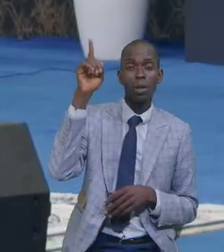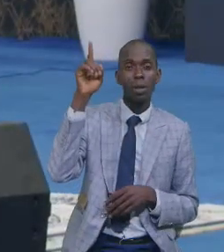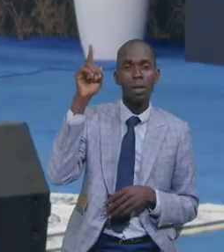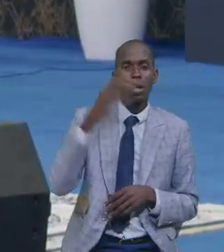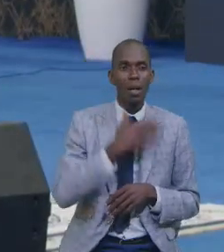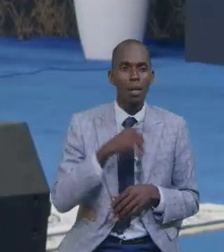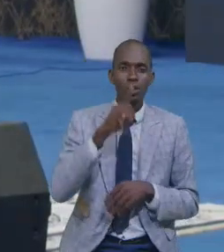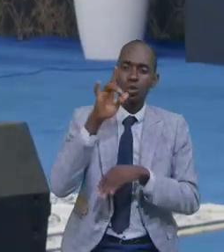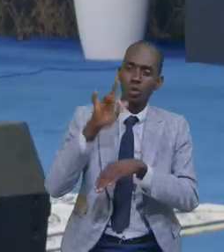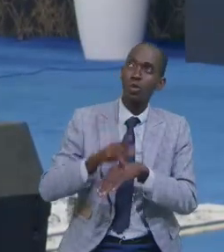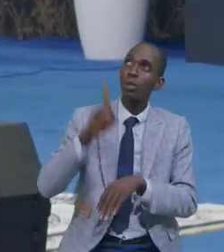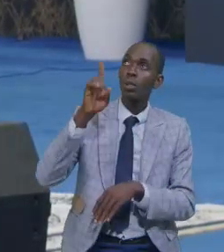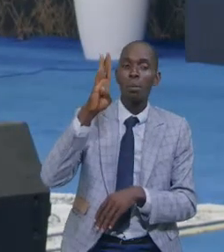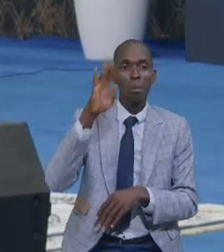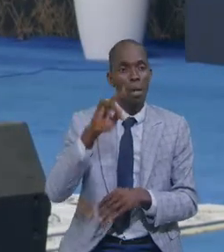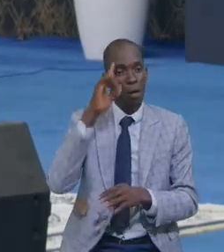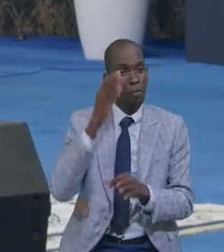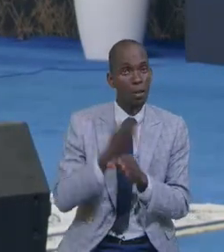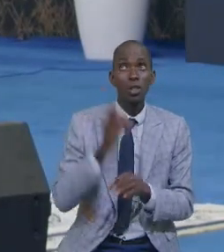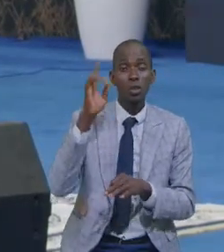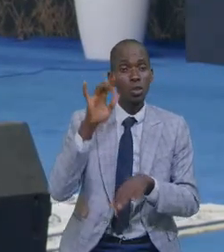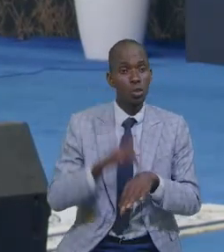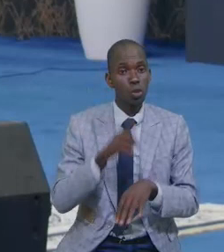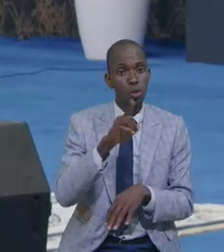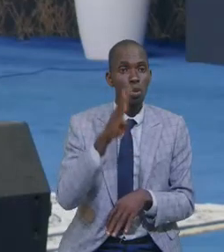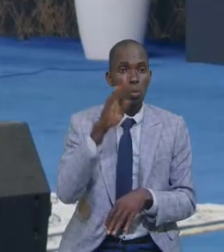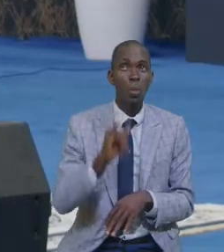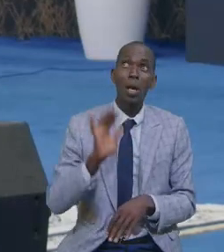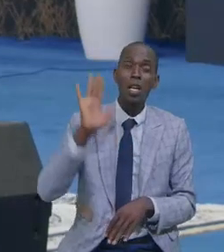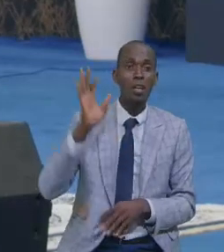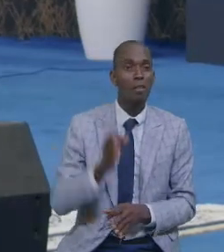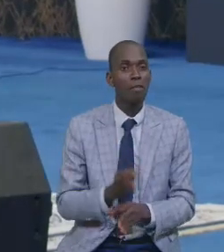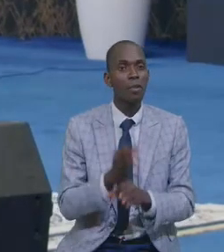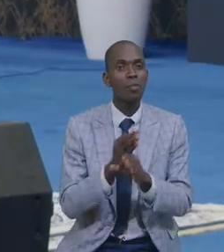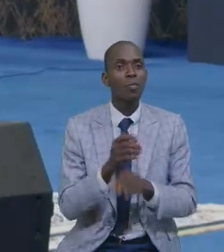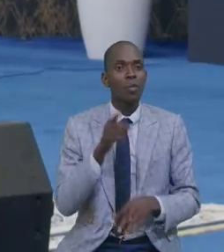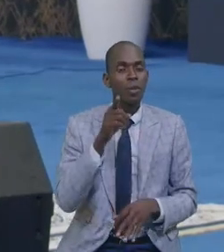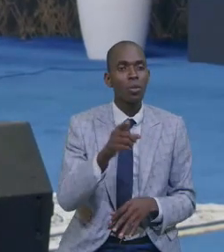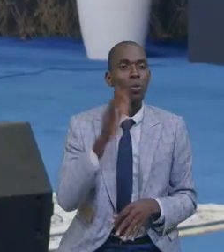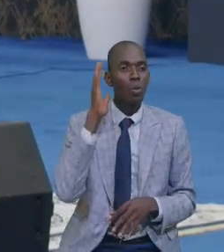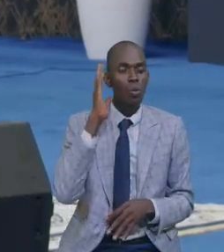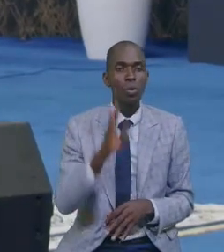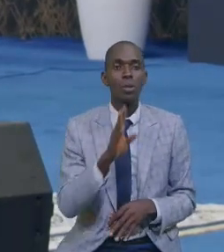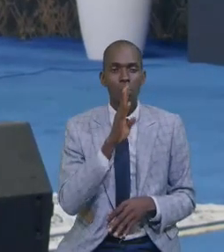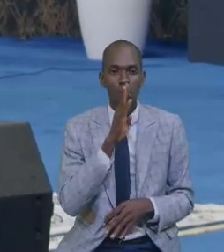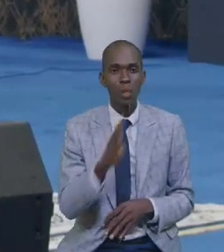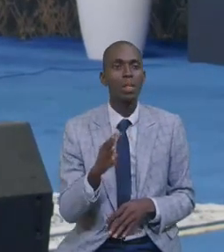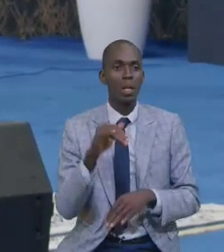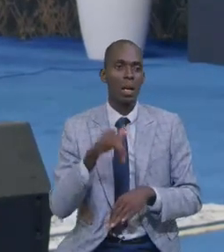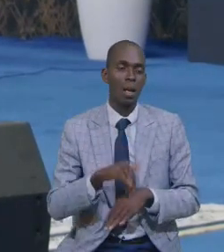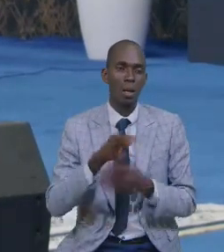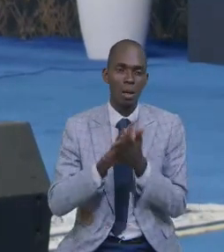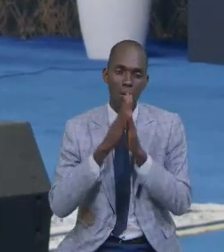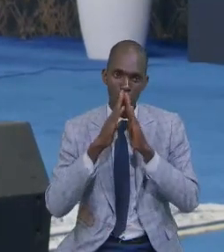him by faith, and he touches you by his faithfulness, you will be at peace. Salvation